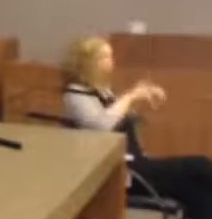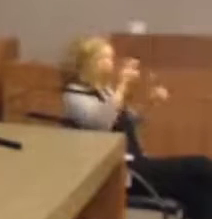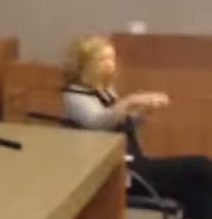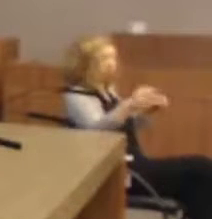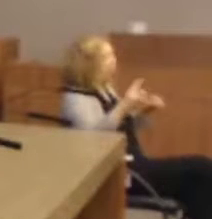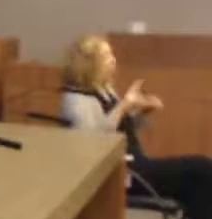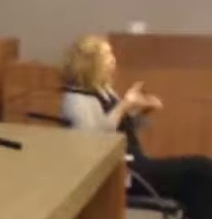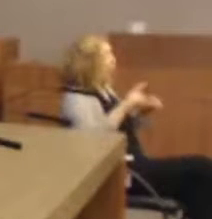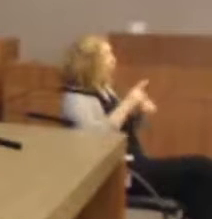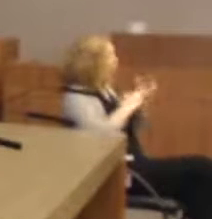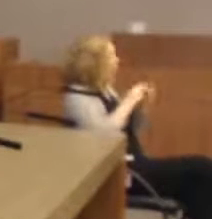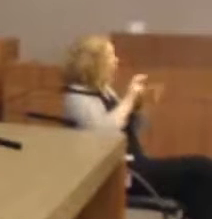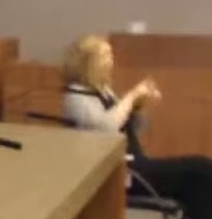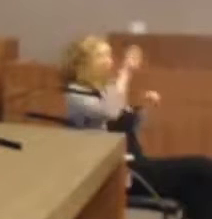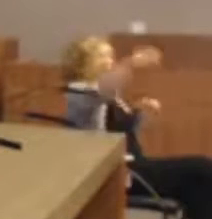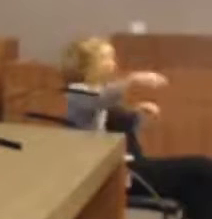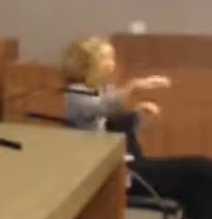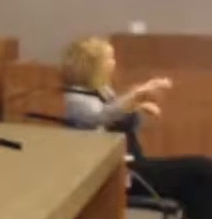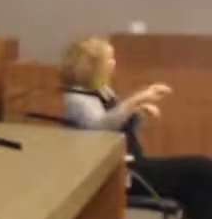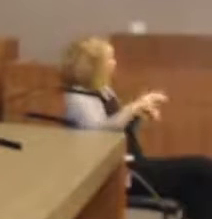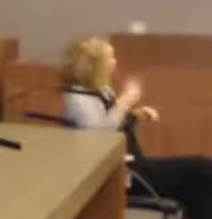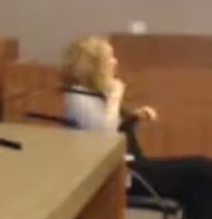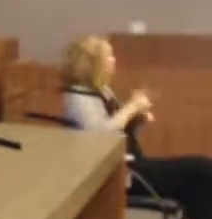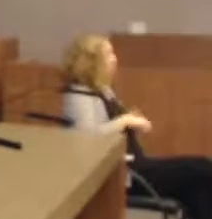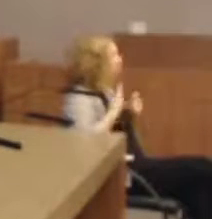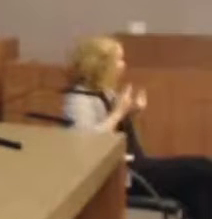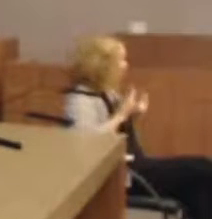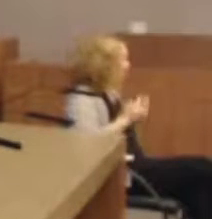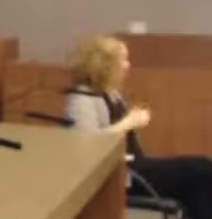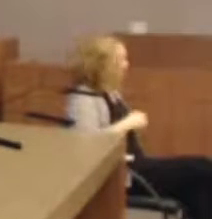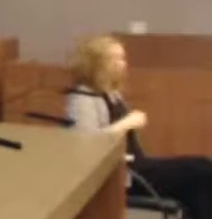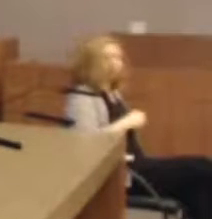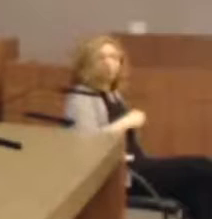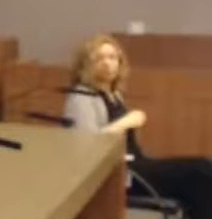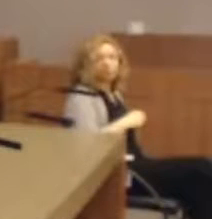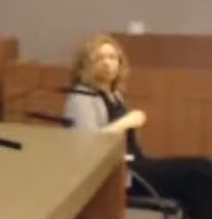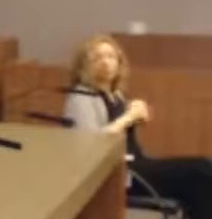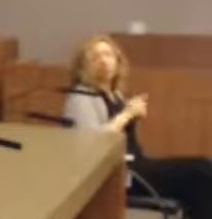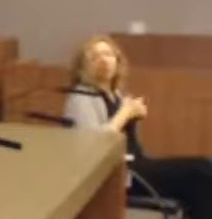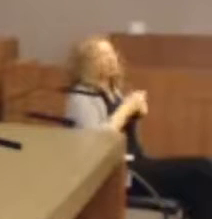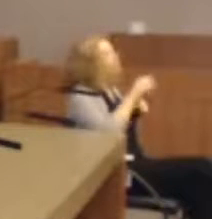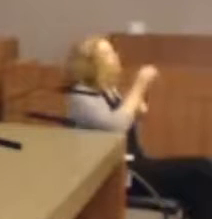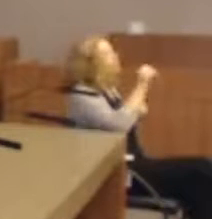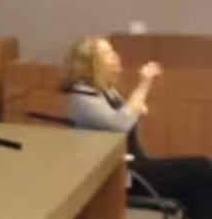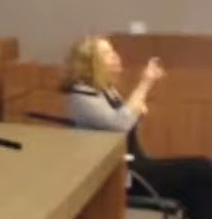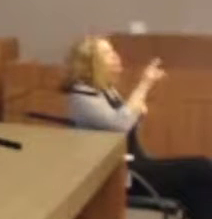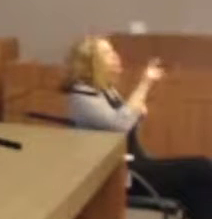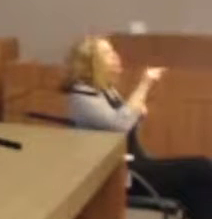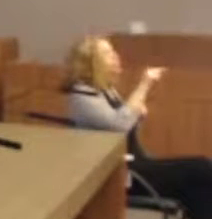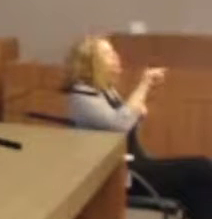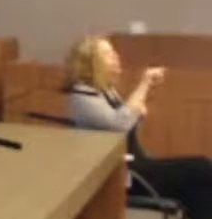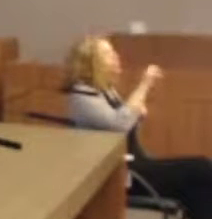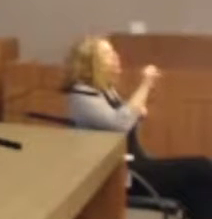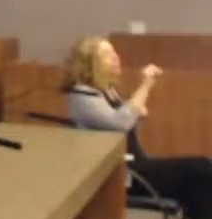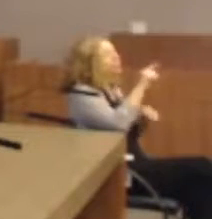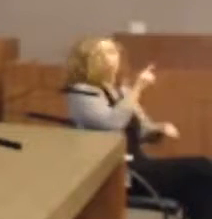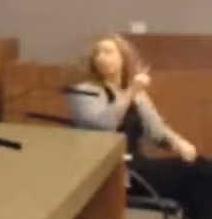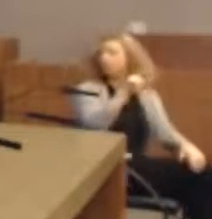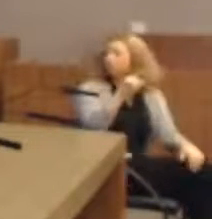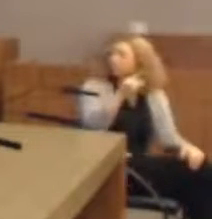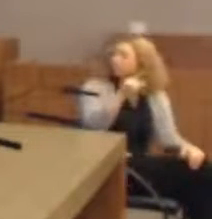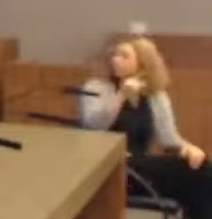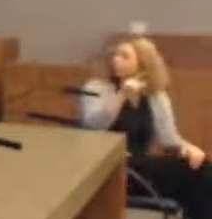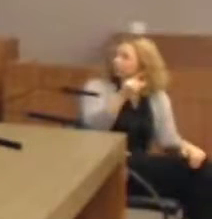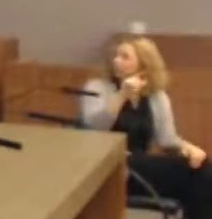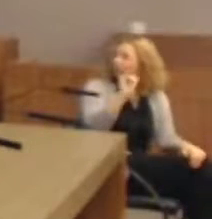that they wouldn't normally do because they have to in order to survive. Then we have cortisol. So cortisol is the next chemical that's going to